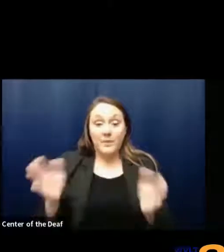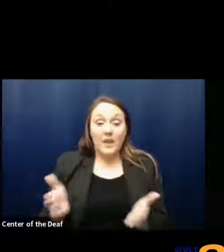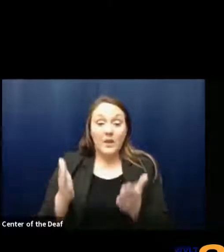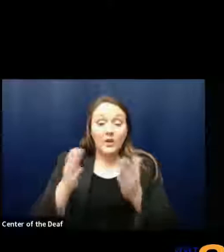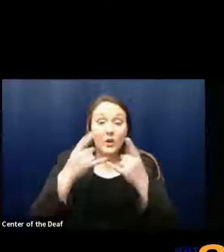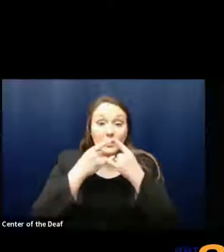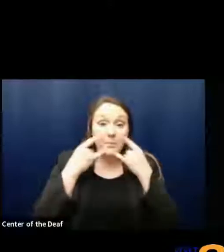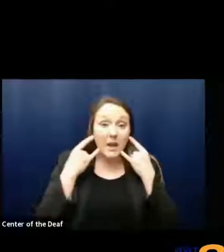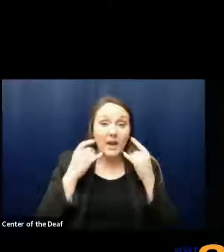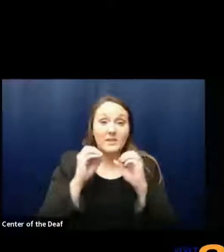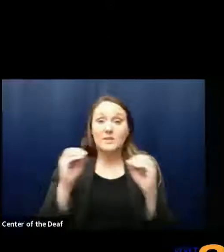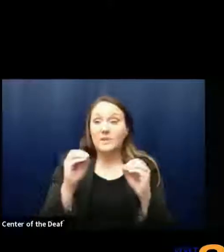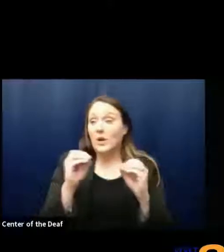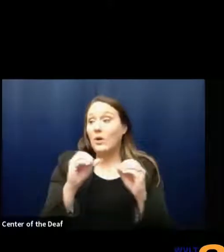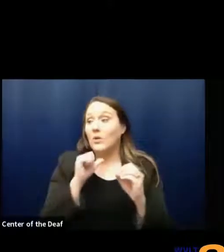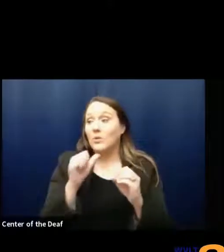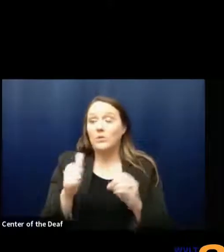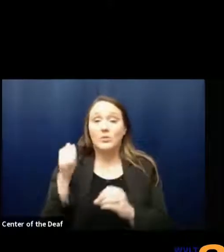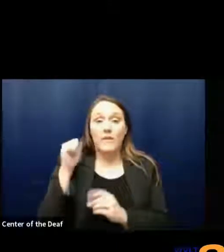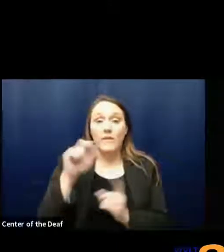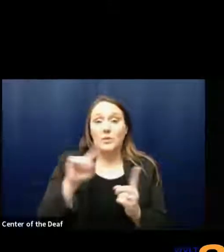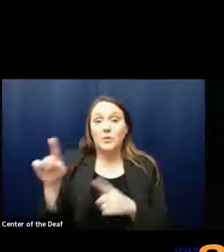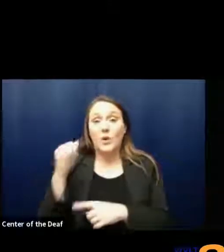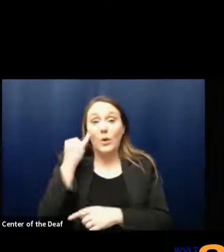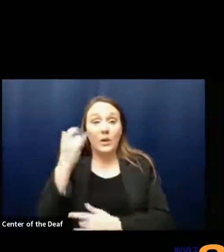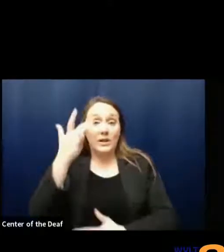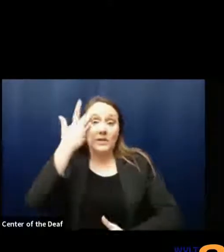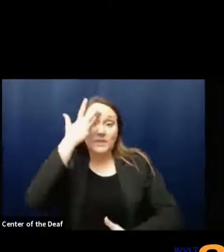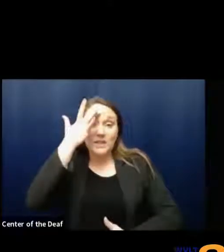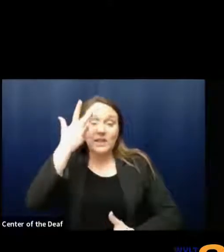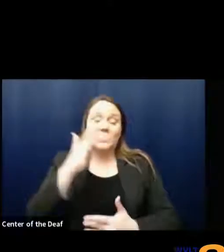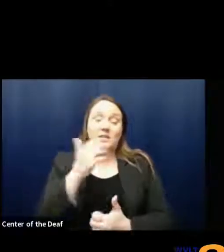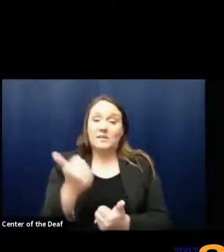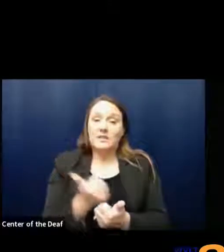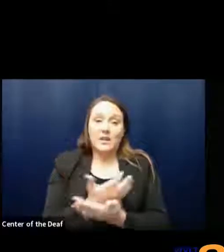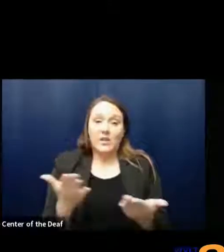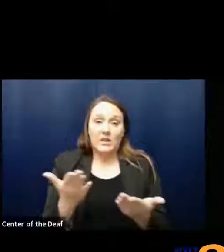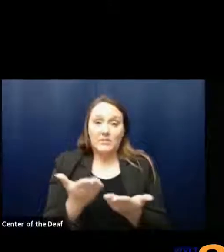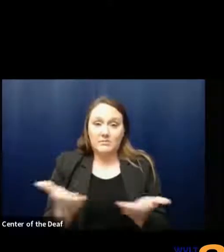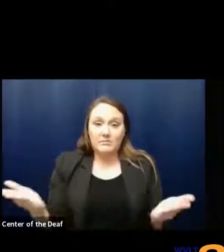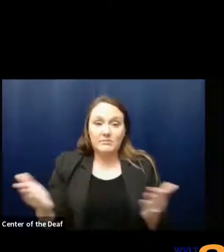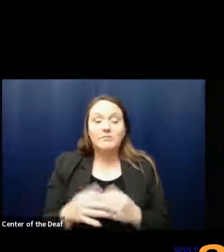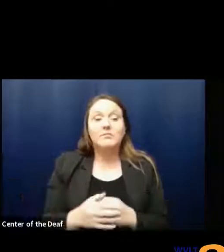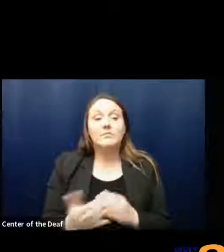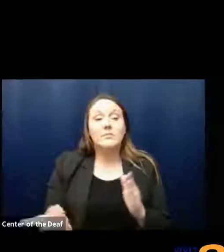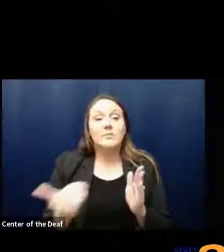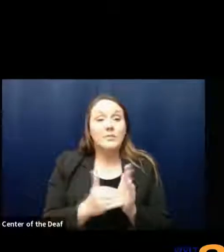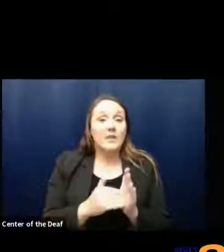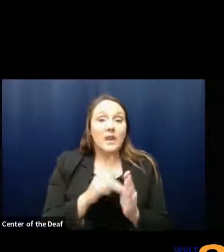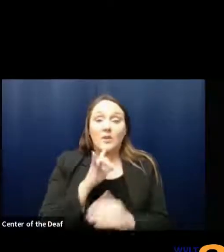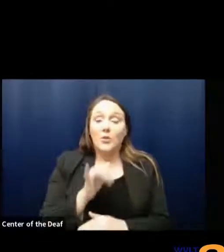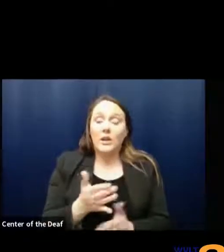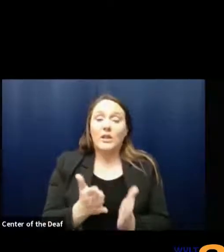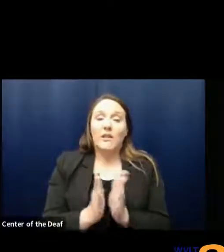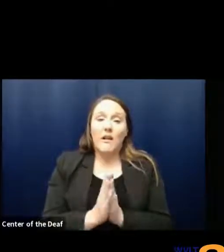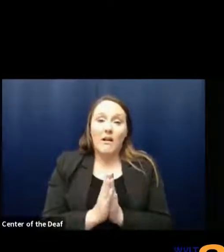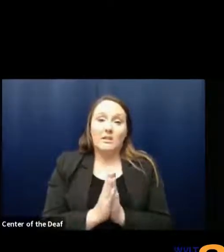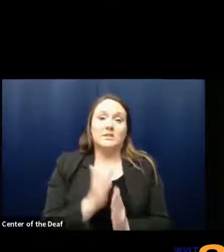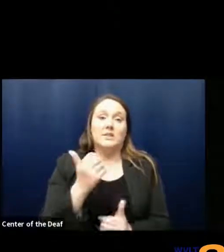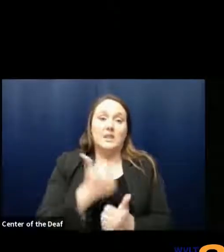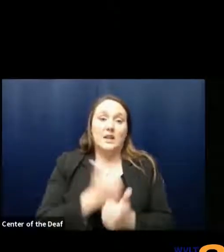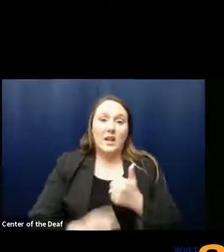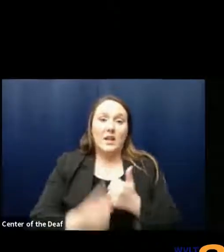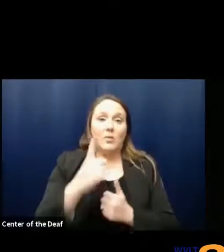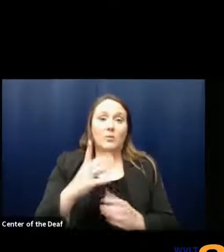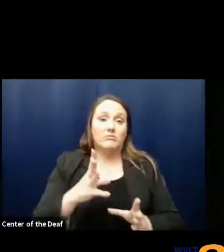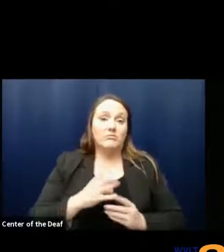if they're sick, and all of the rest of the 5 core actions that are out there. But again, we're really asking people to take that personal responsibility and